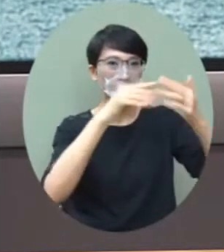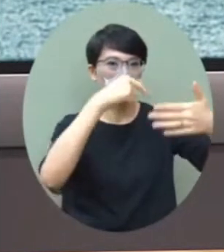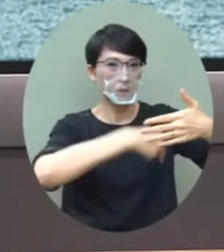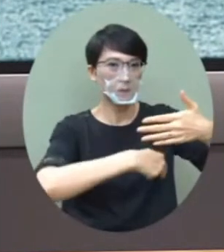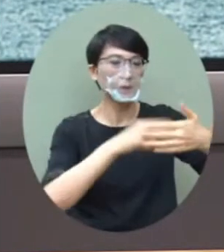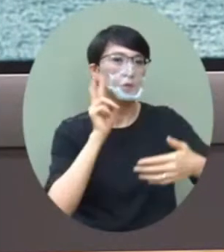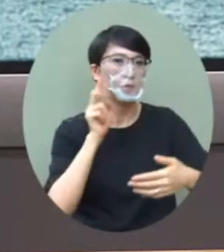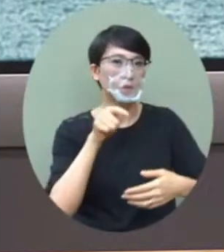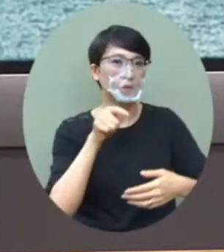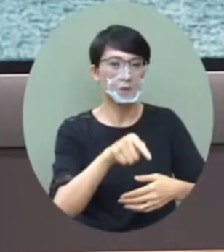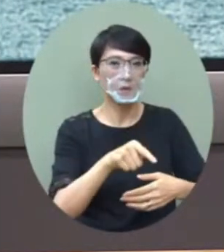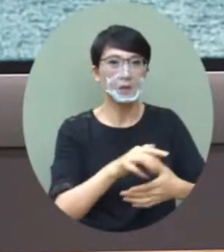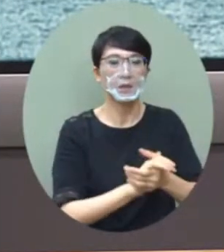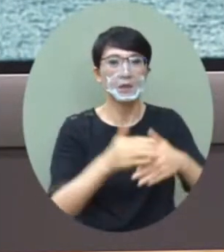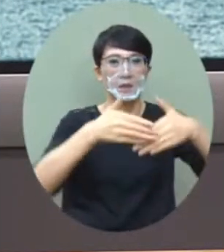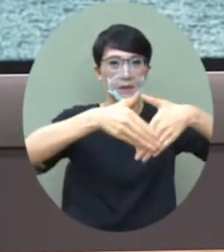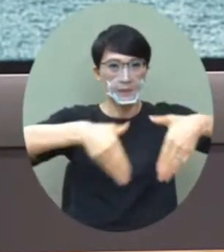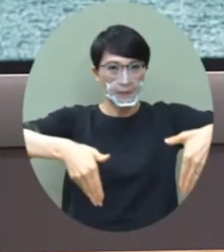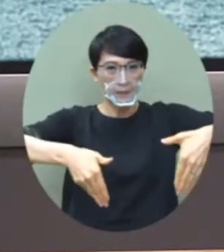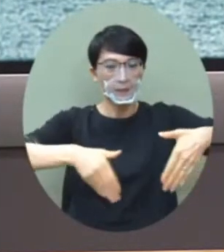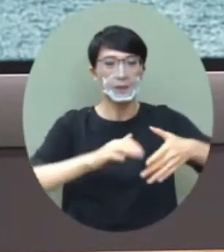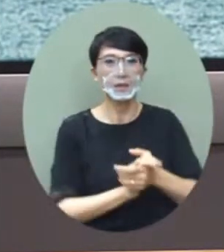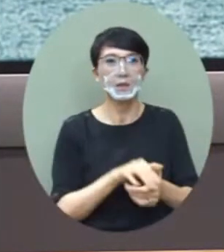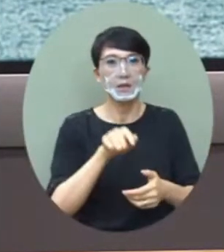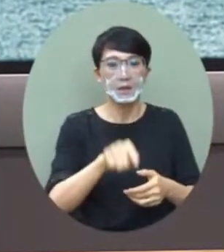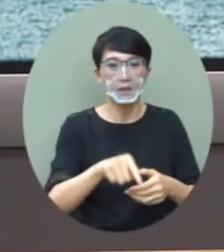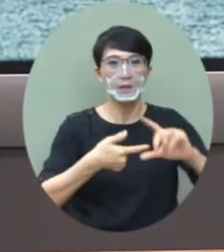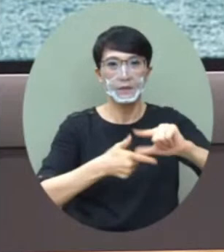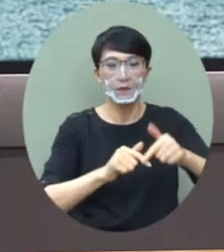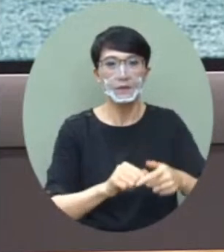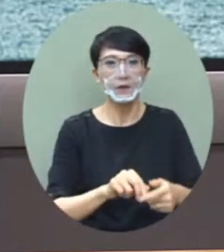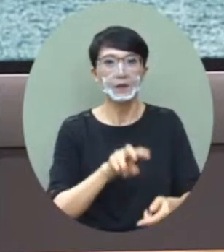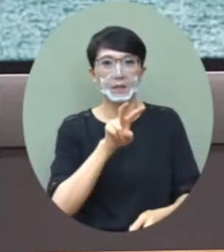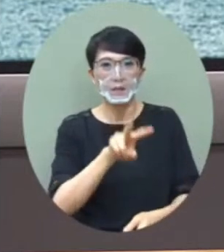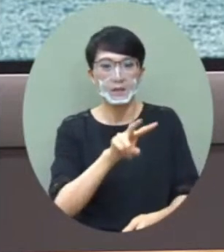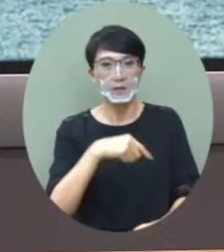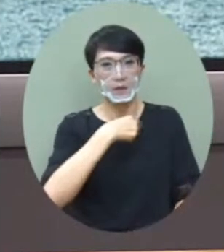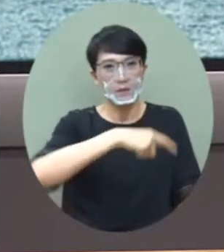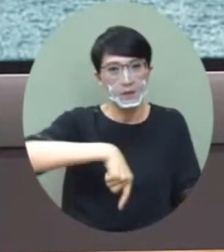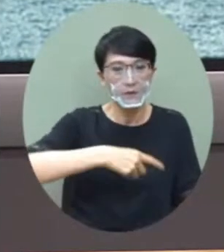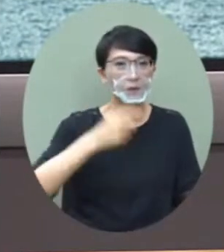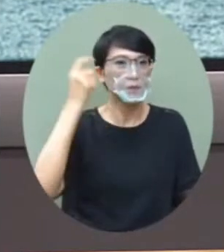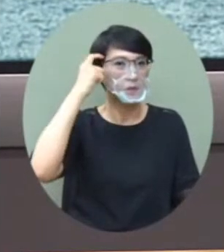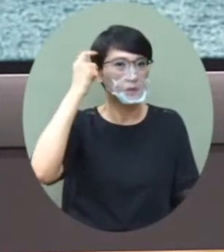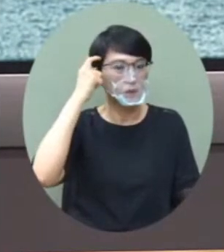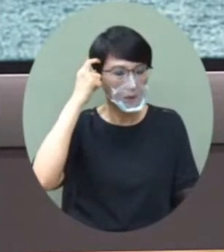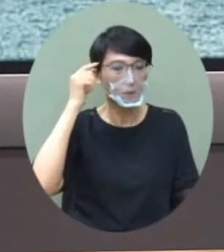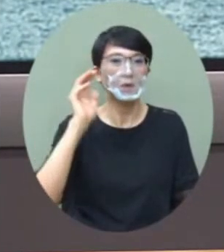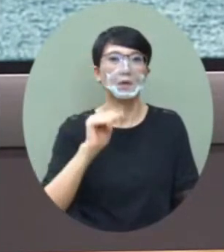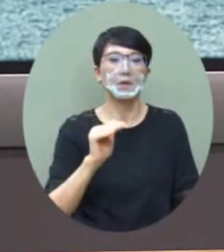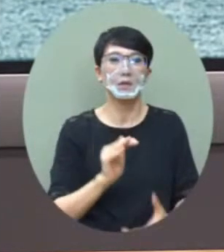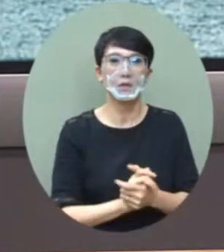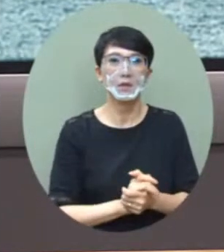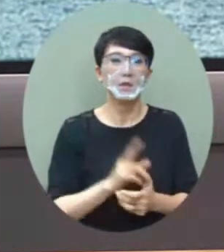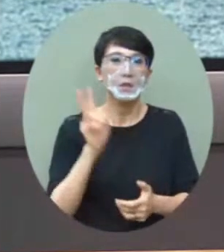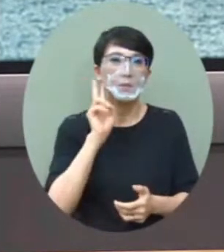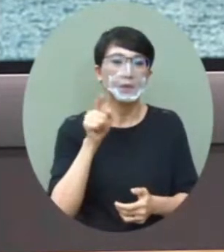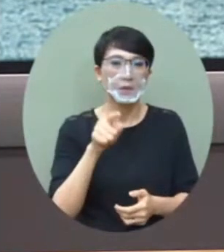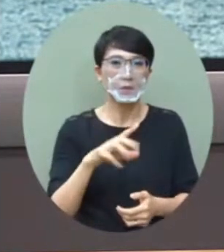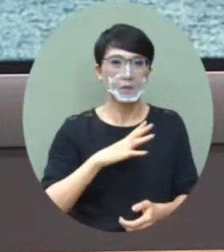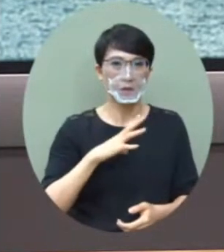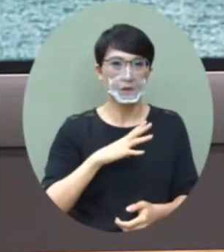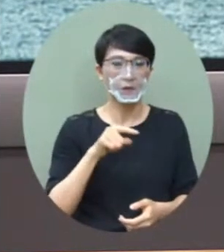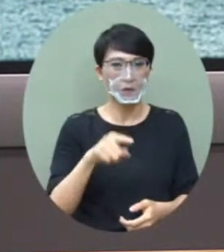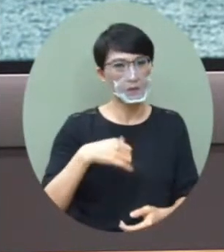an oximeter in our anti-epidemic kit so that if you are isolated at home,